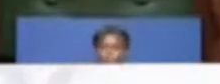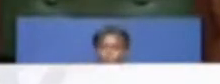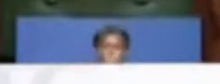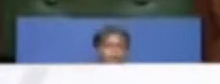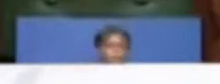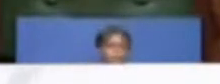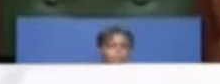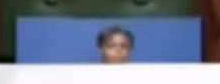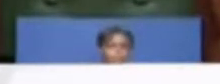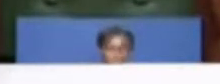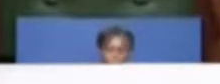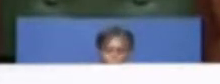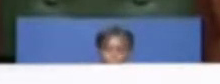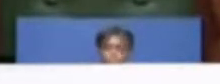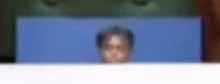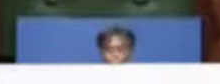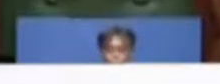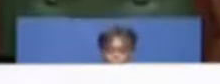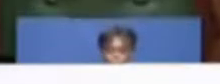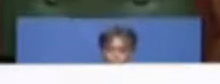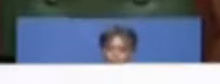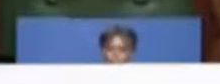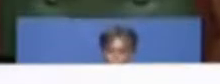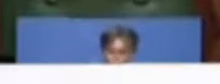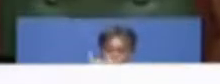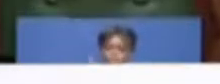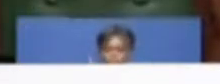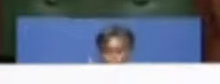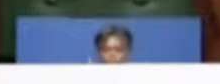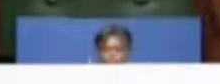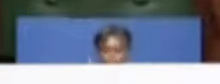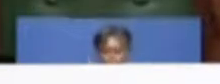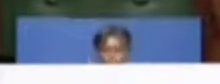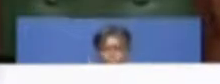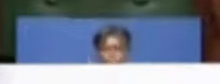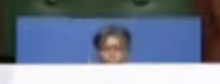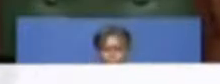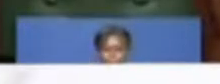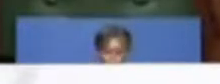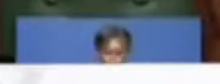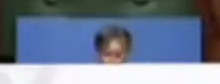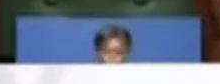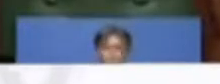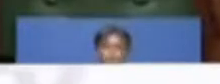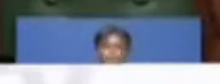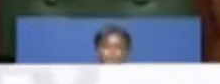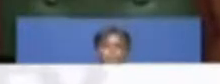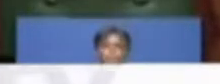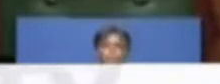to preserve the territory of this great republic and